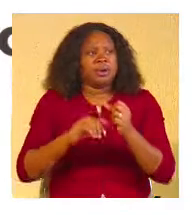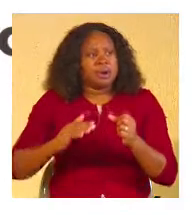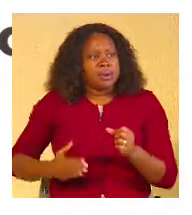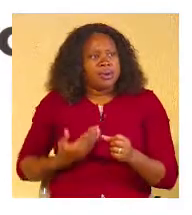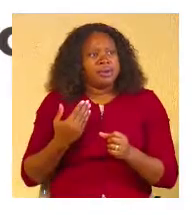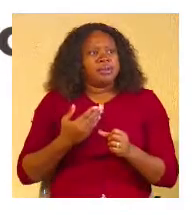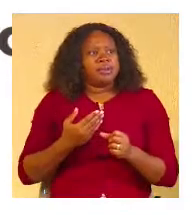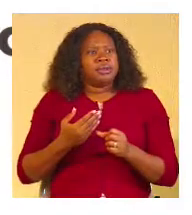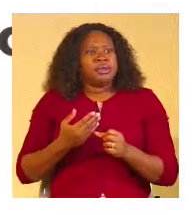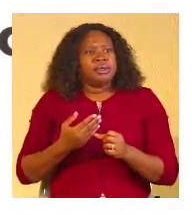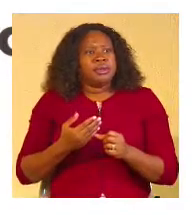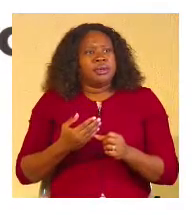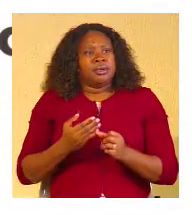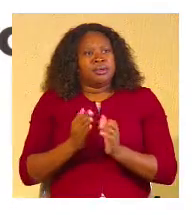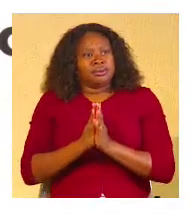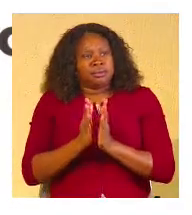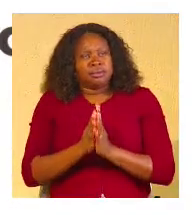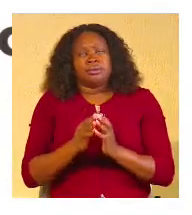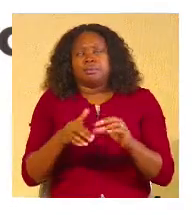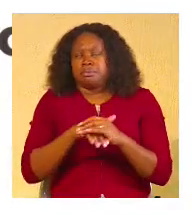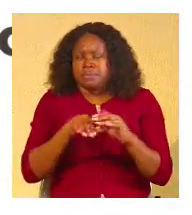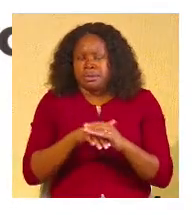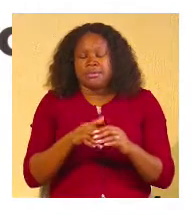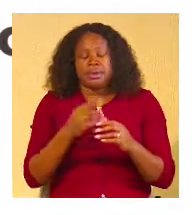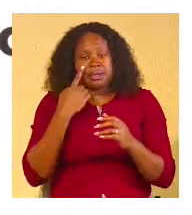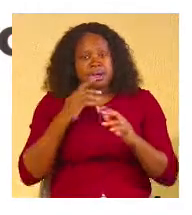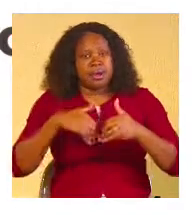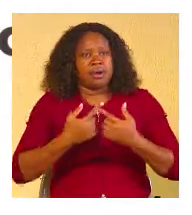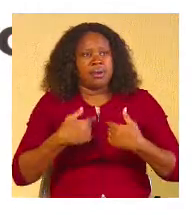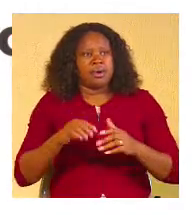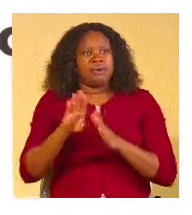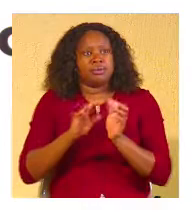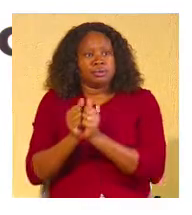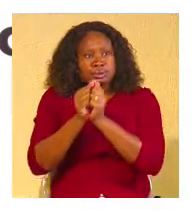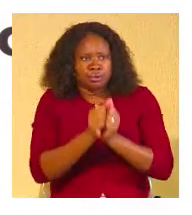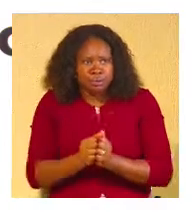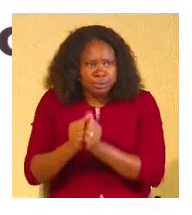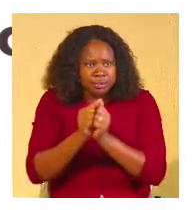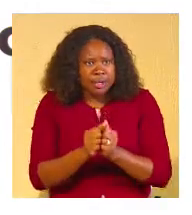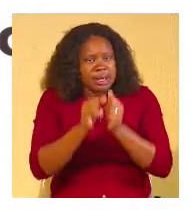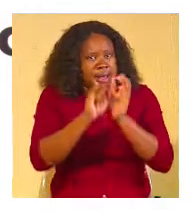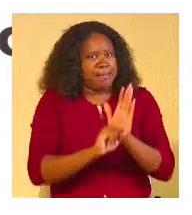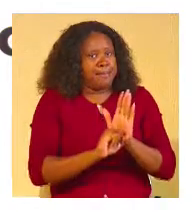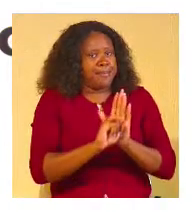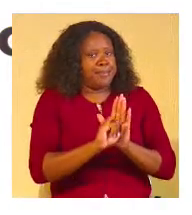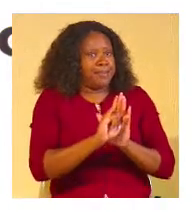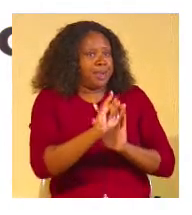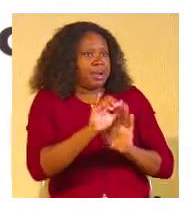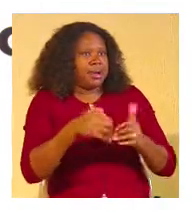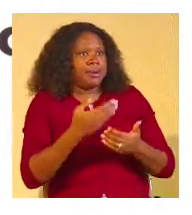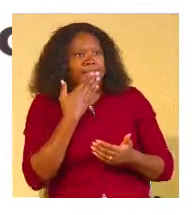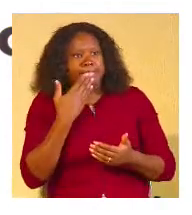this point really to call on our stakeholders to see how we can come together and improve on how we